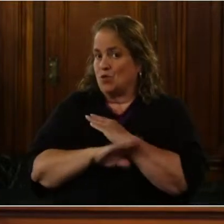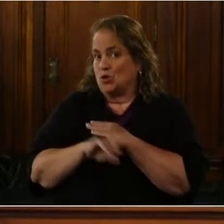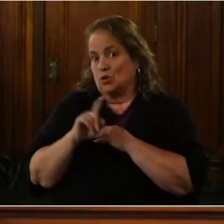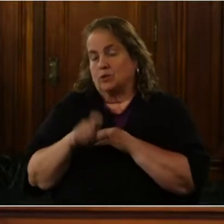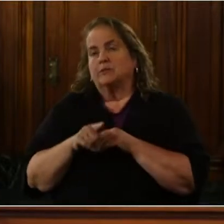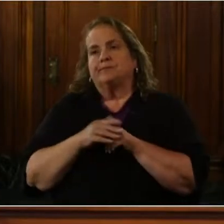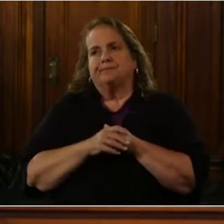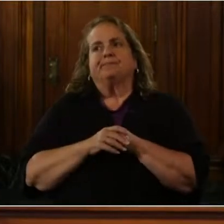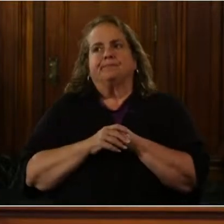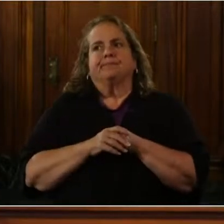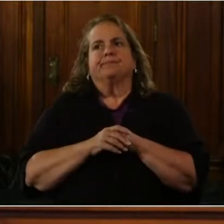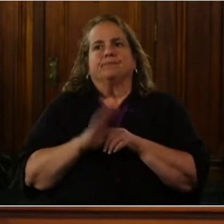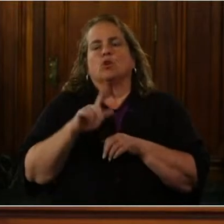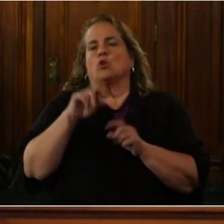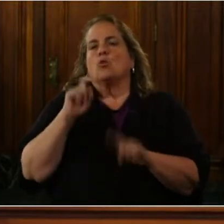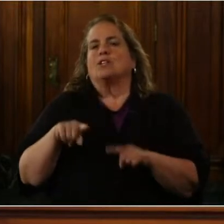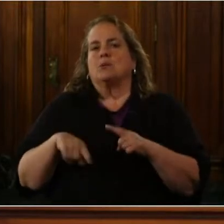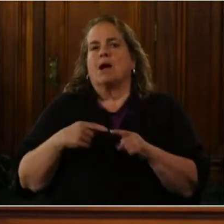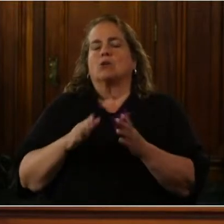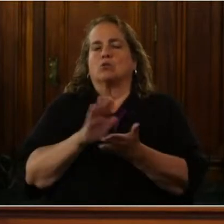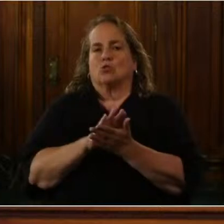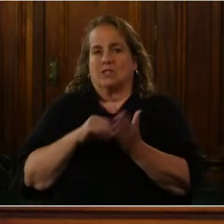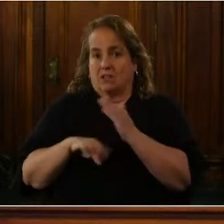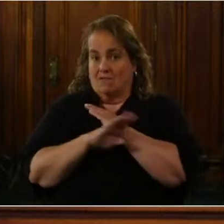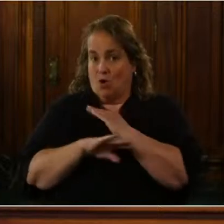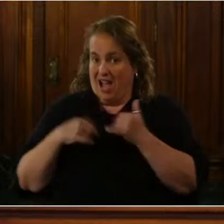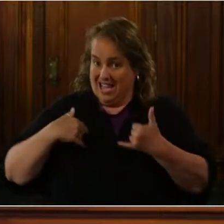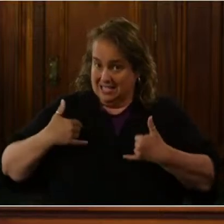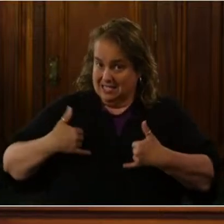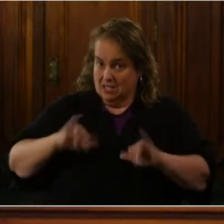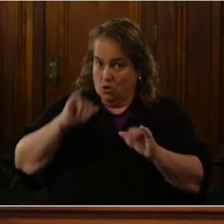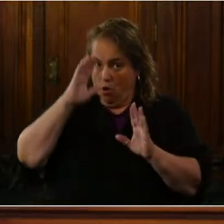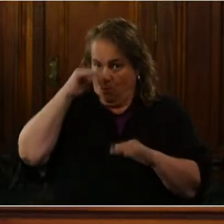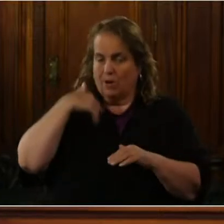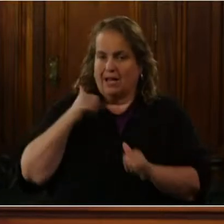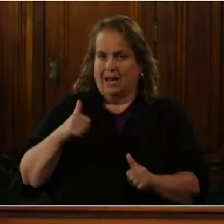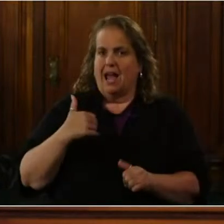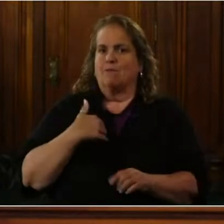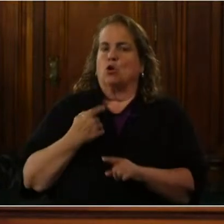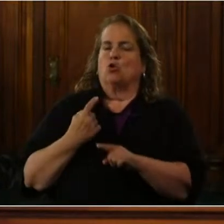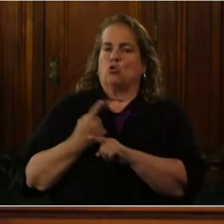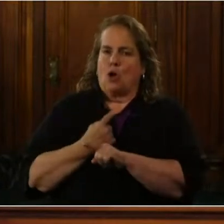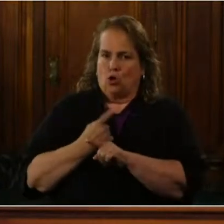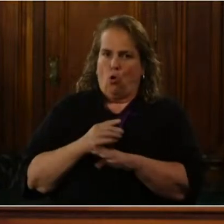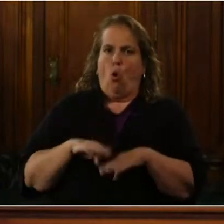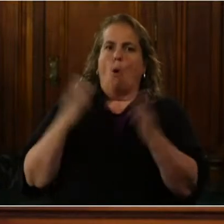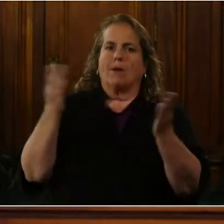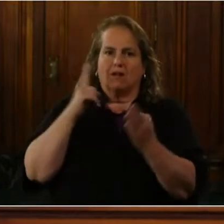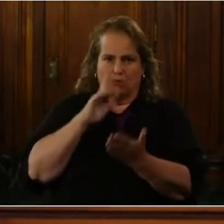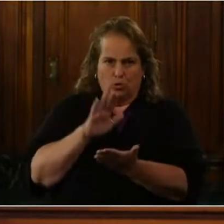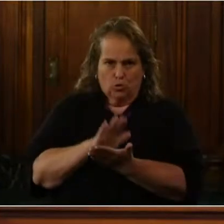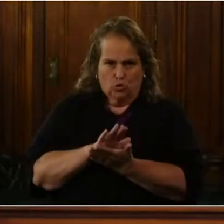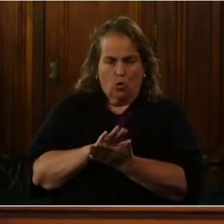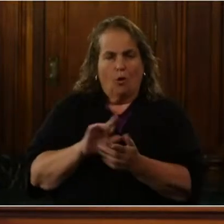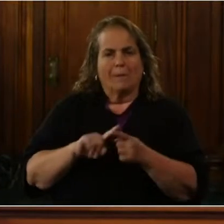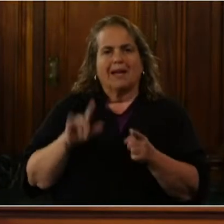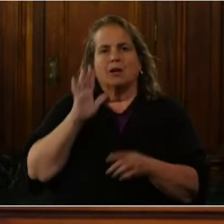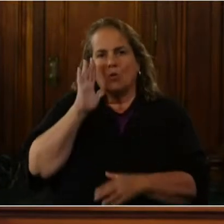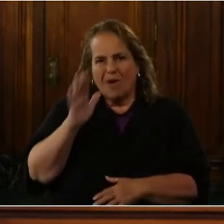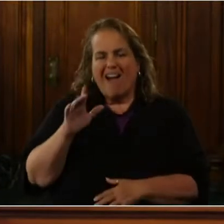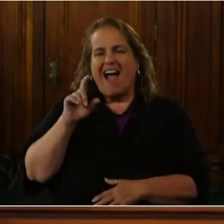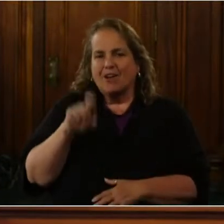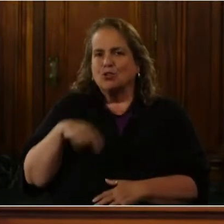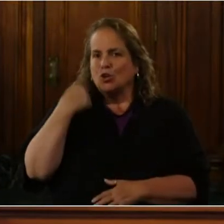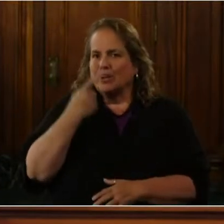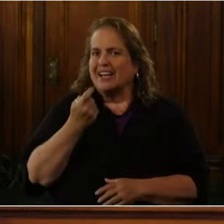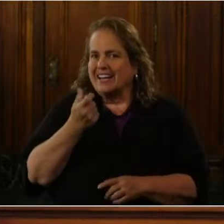And the question is on schools in the fall. I still hope that we can have a regular opening for school, but it is going to have to look a little